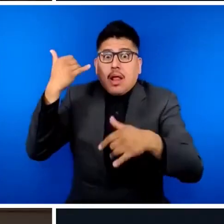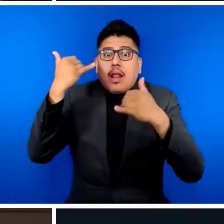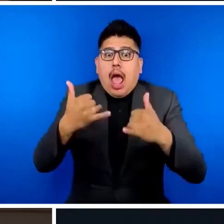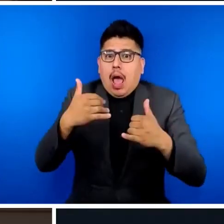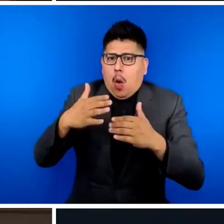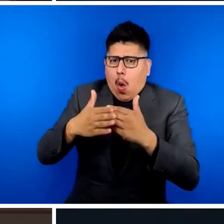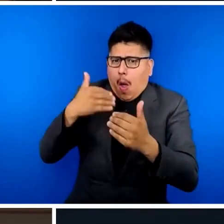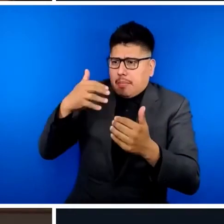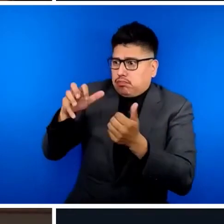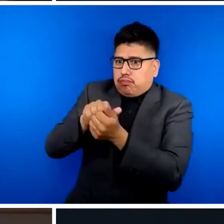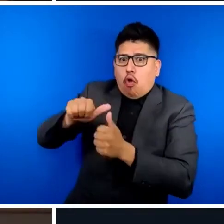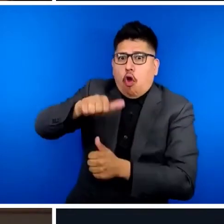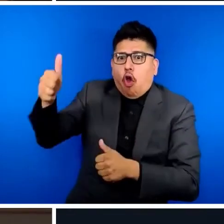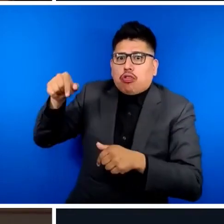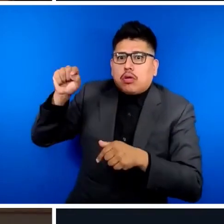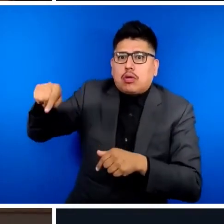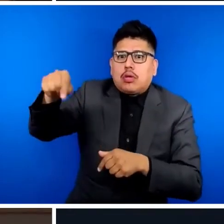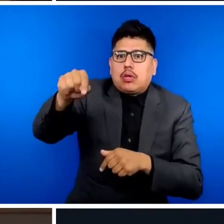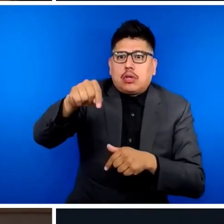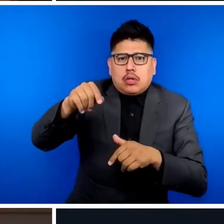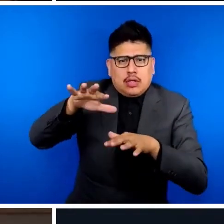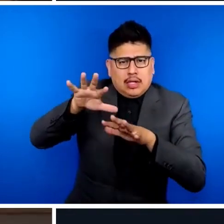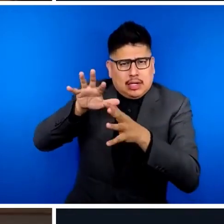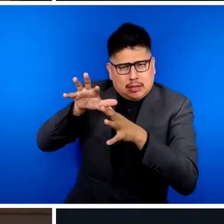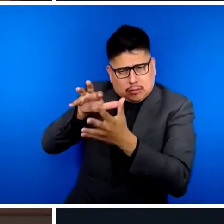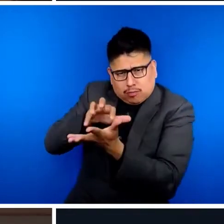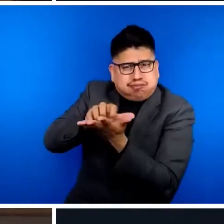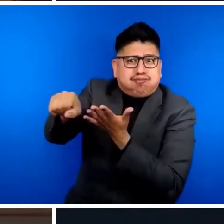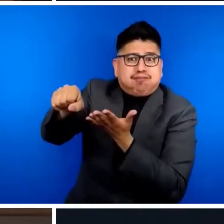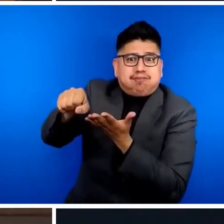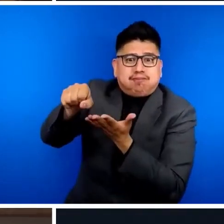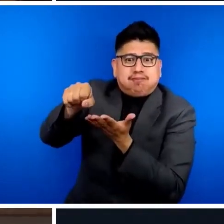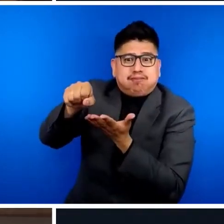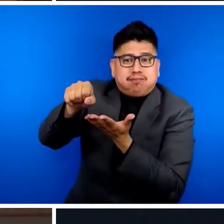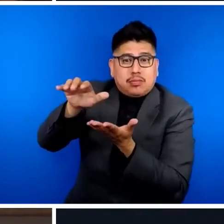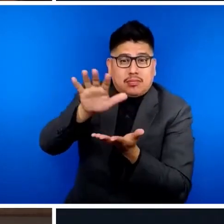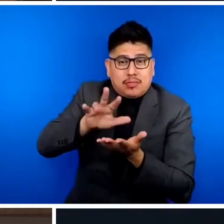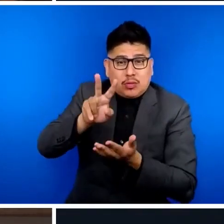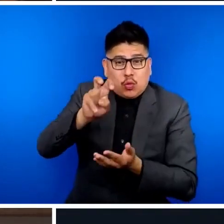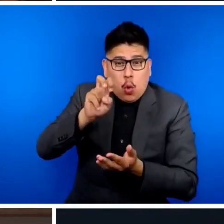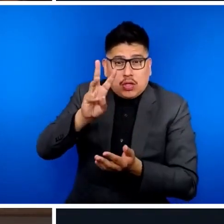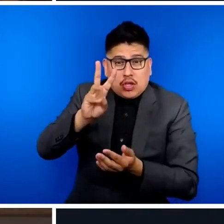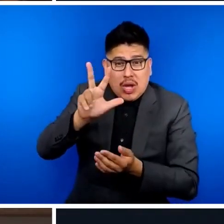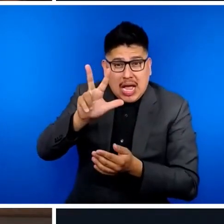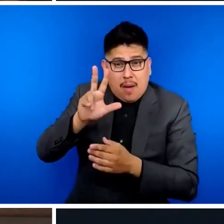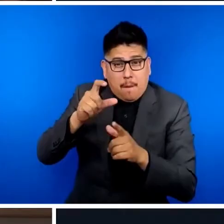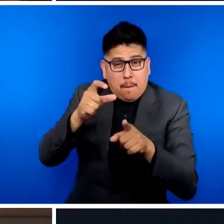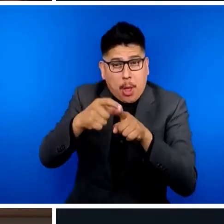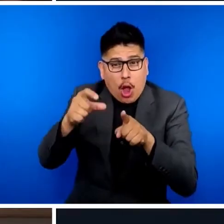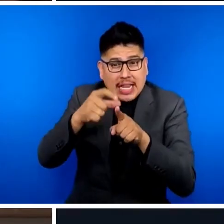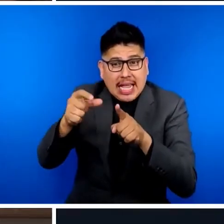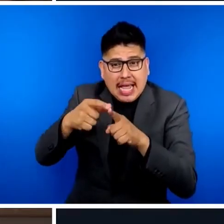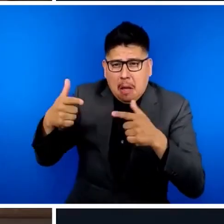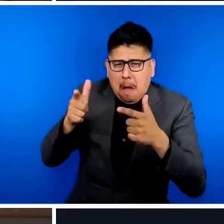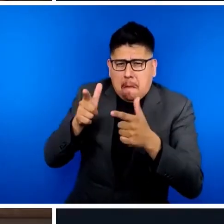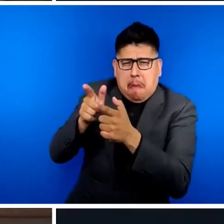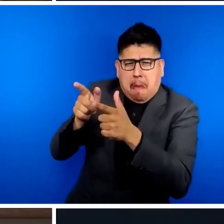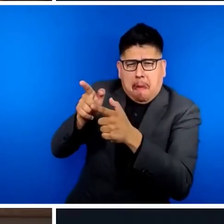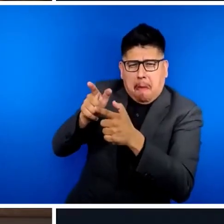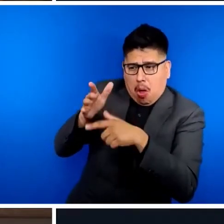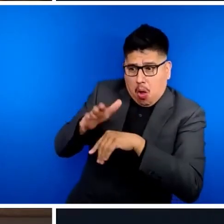his adversaries while taking 263 bullets to his own plane and being seriously